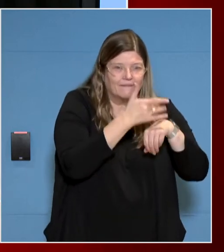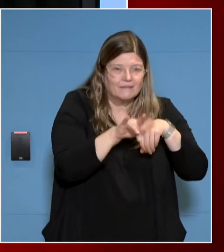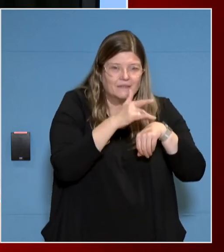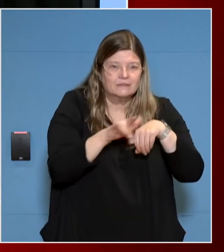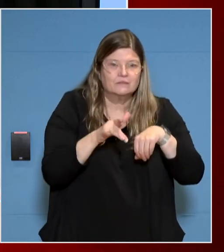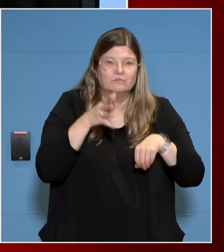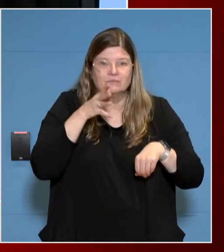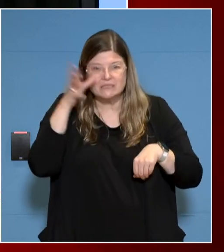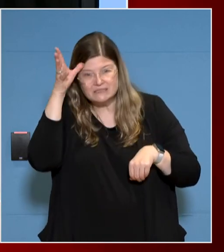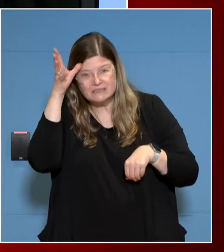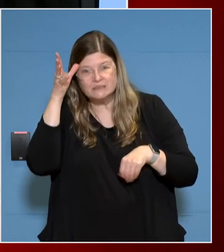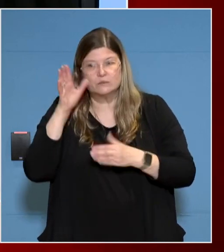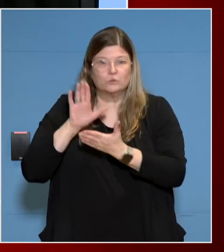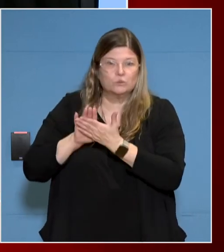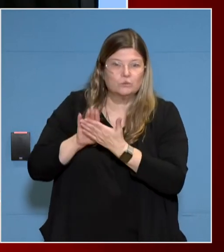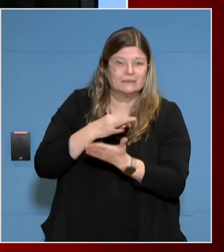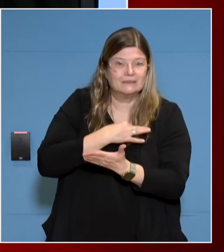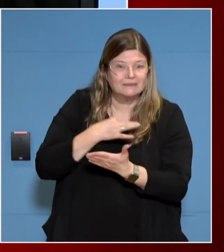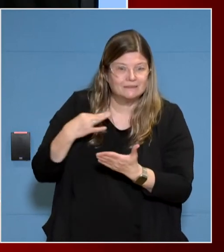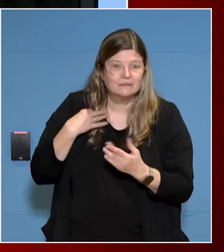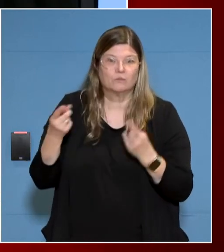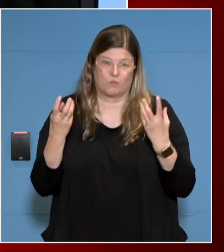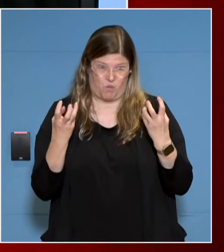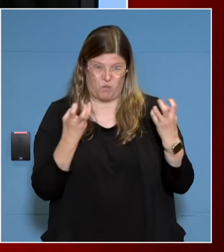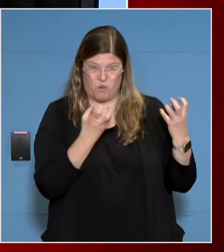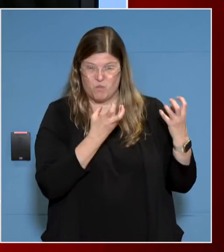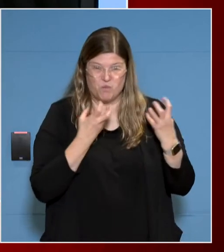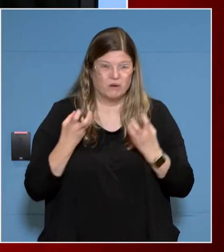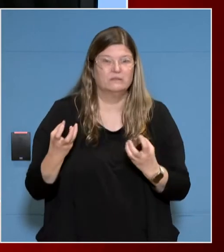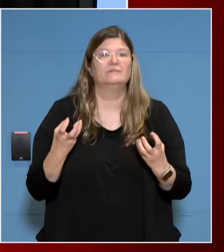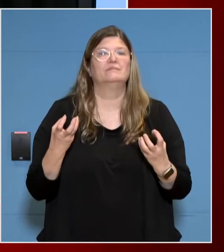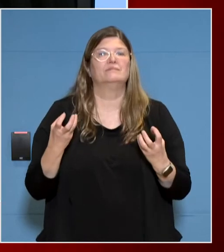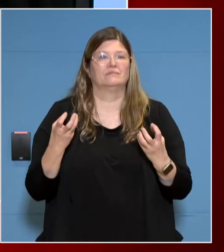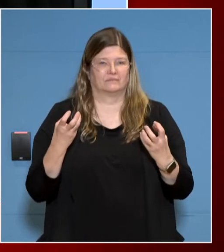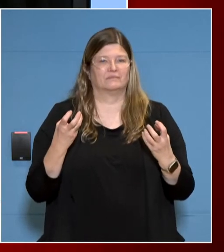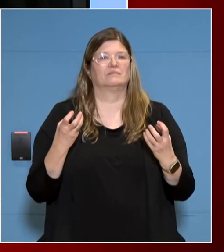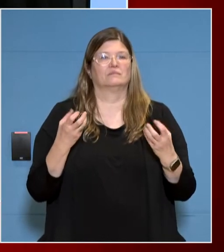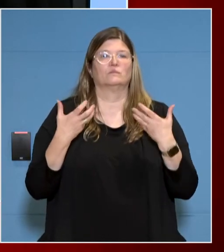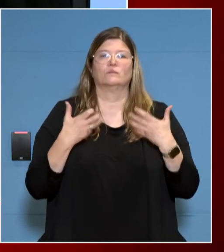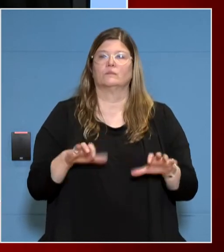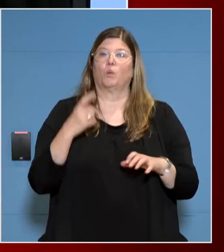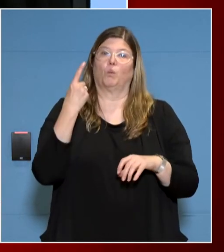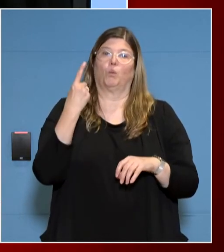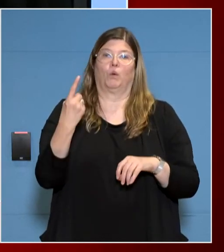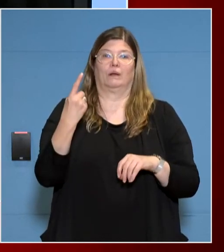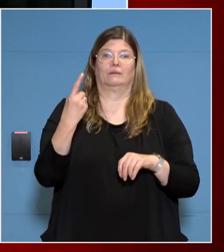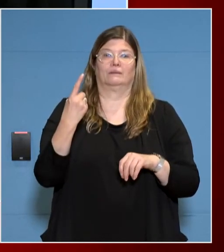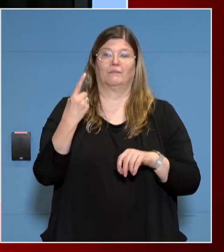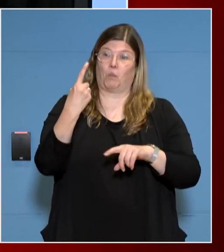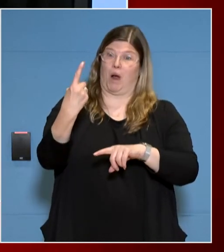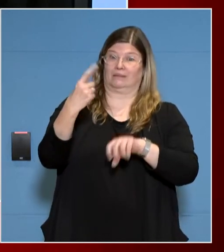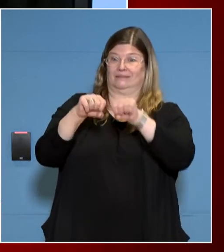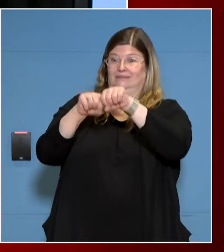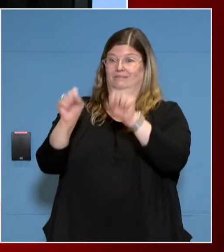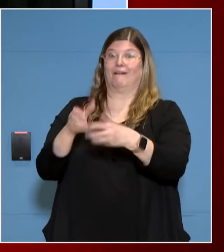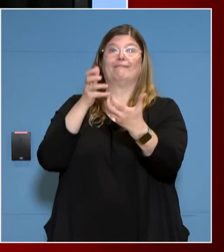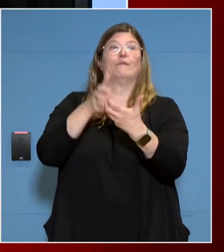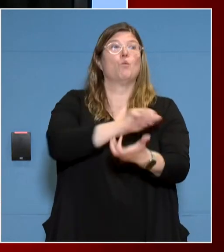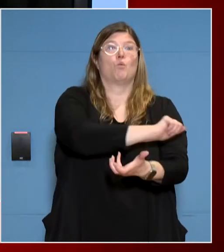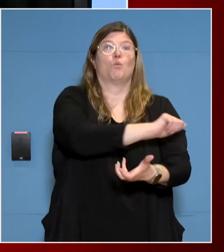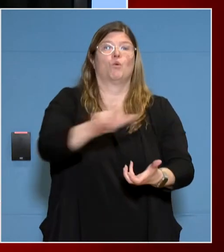staff said they wanted. They said they didn't want a one-size-fits-all program, and so that every school leader could work with